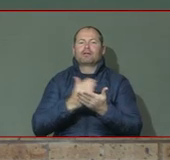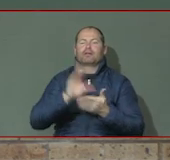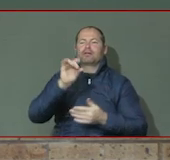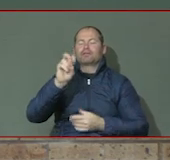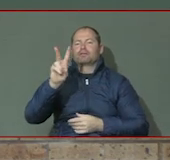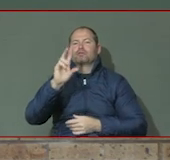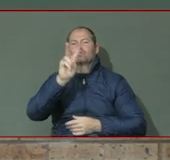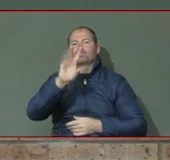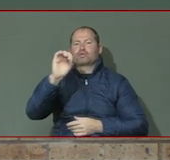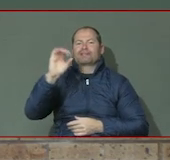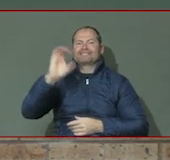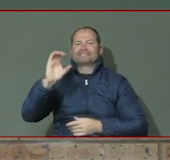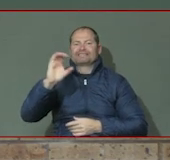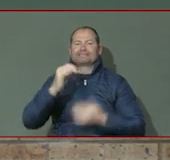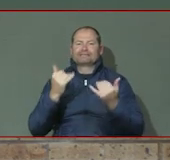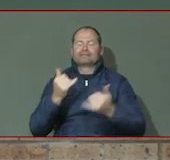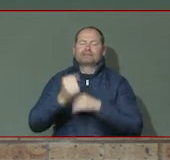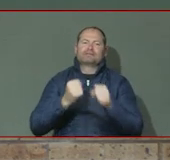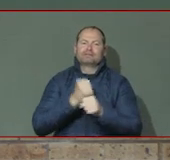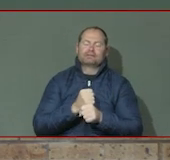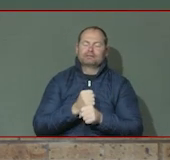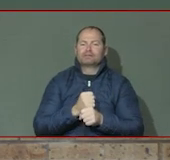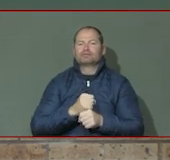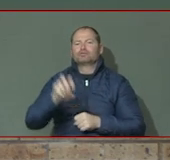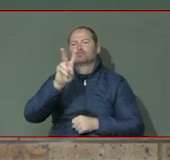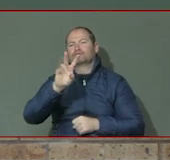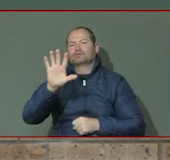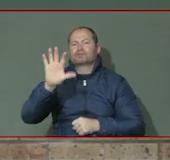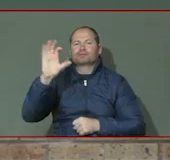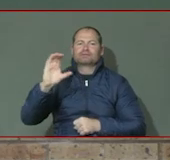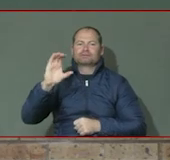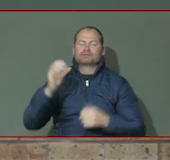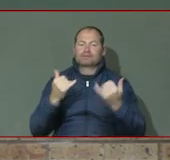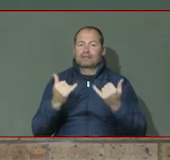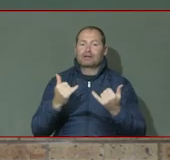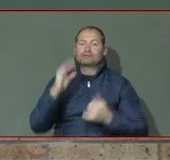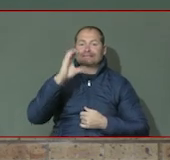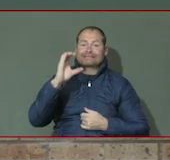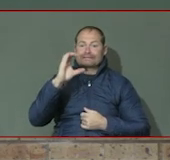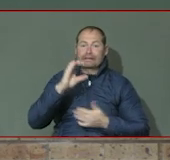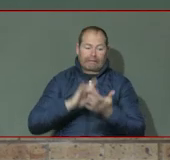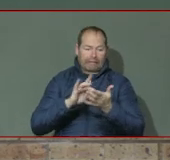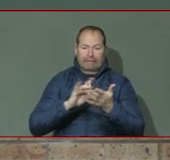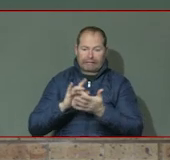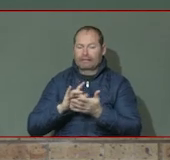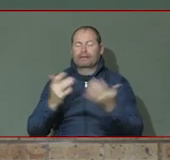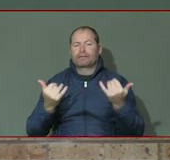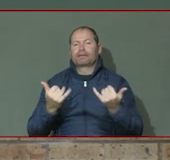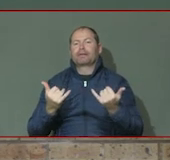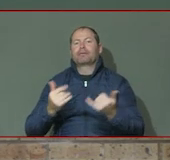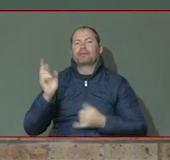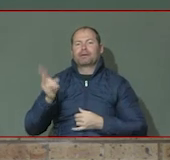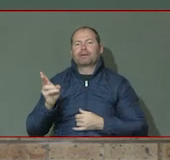in the year, and at the end of the year, a dividend of 25 cents. So then you have to calculate that 25 cents and then just subtract it again. So that's a waste